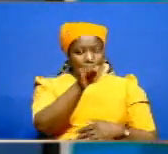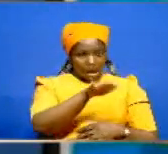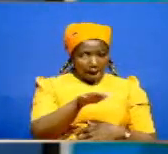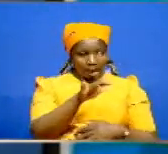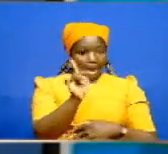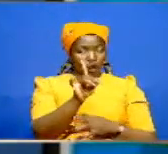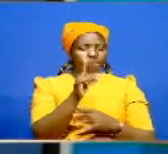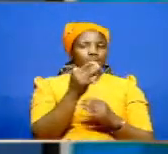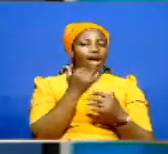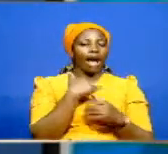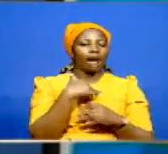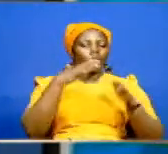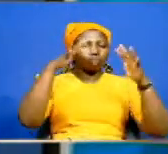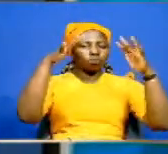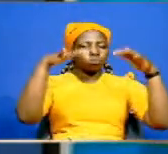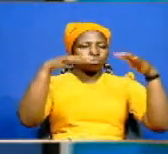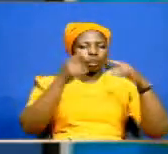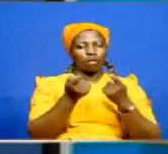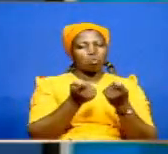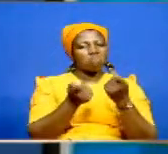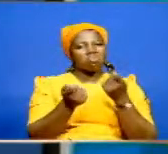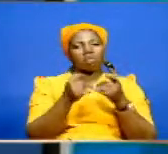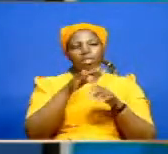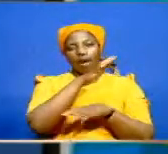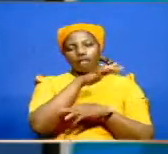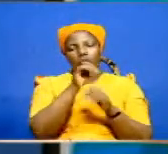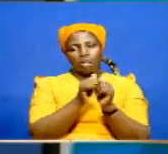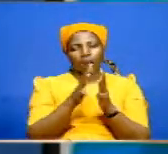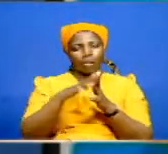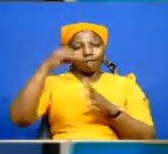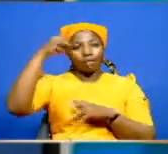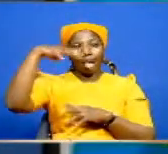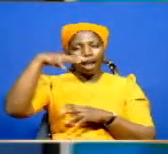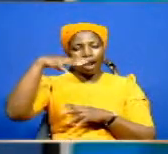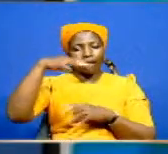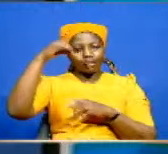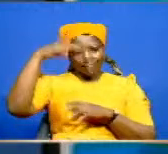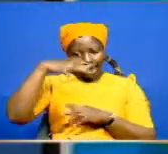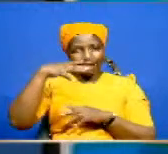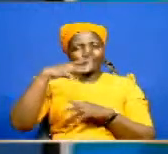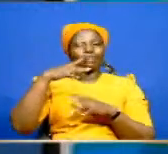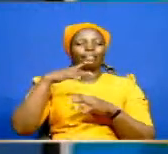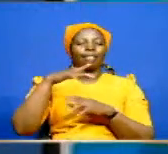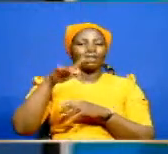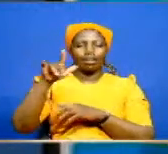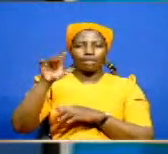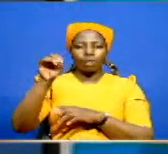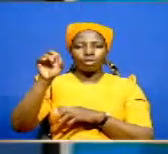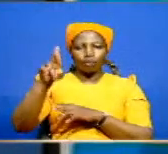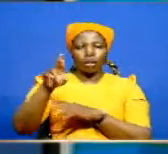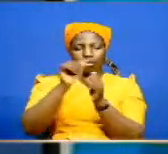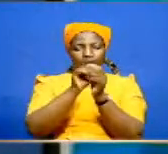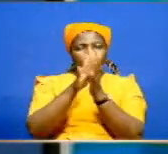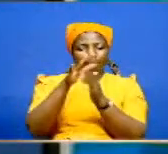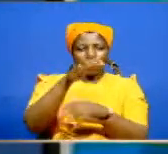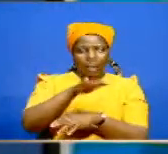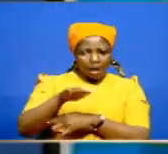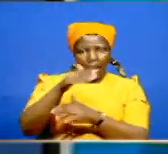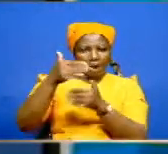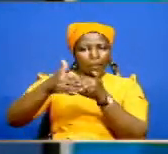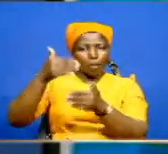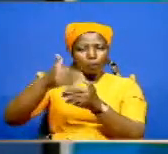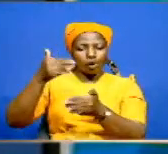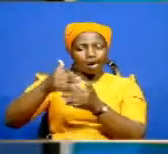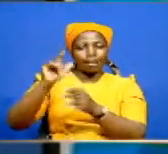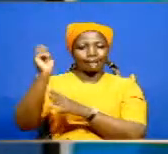continues to have light rains in the afternoon accompanied by sunny intervals. Intervals in Lodwar and areas bordering Kenya and